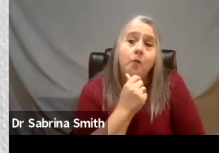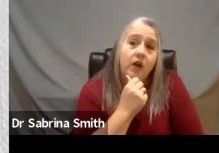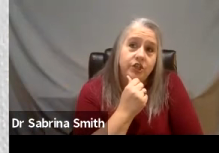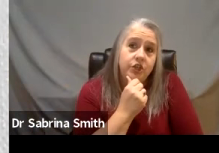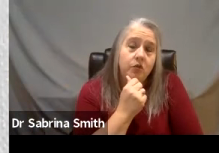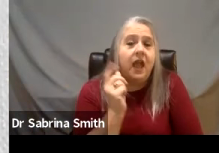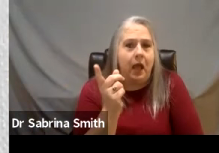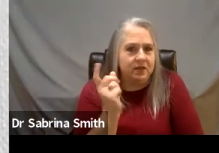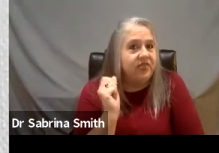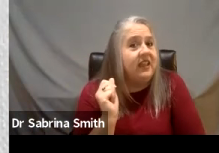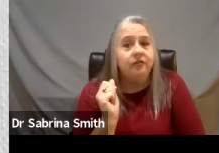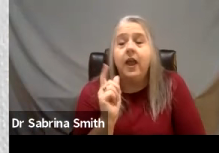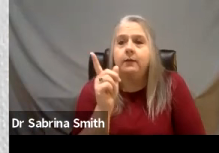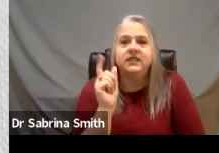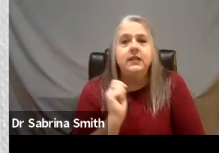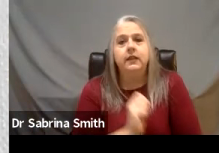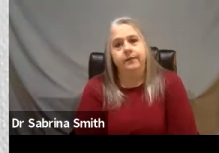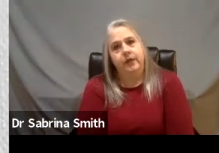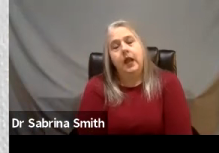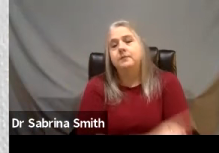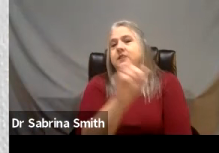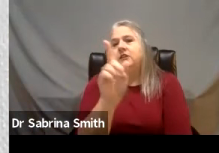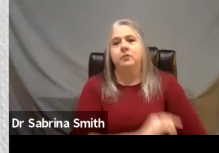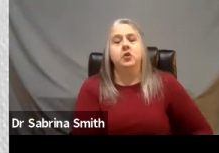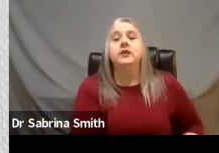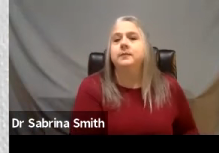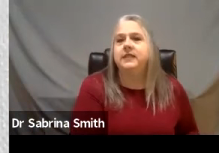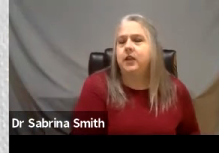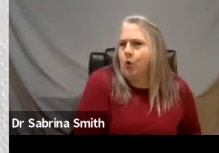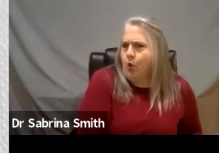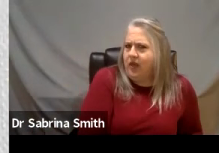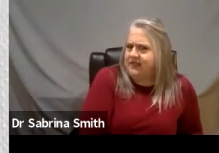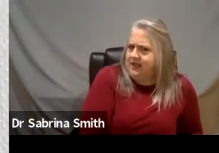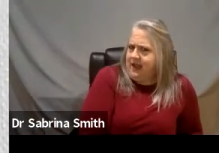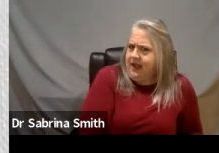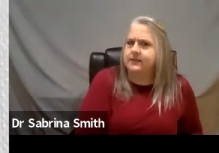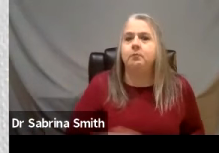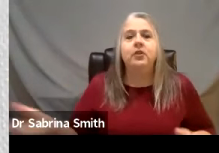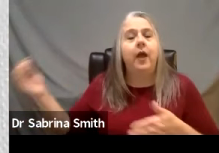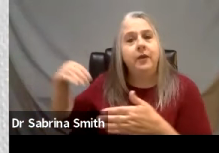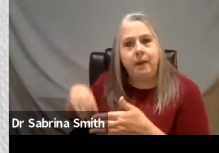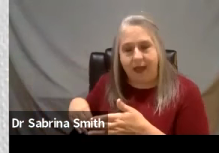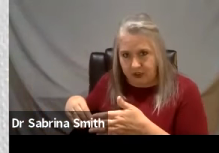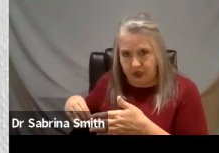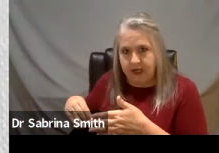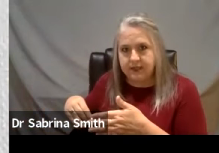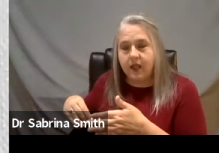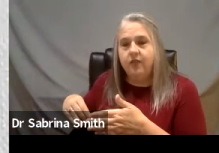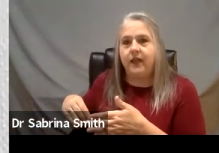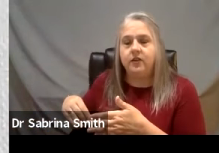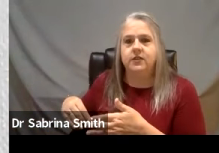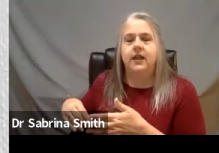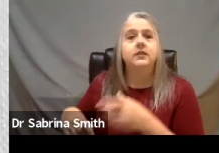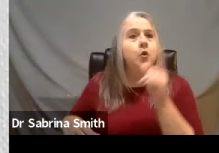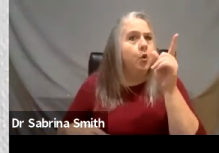are I'm watching you. I'm a thief. I'm stealing. I'm stealing from you because I'm seeing, oh, that's nice. I'm putting that one in my bag of tricks.